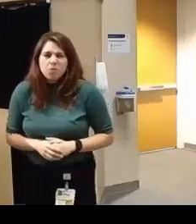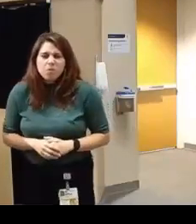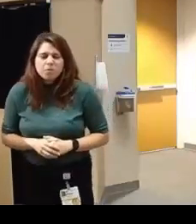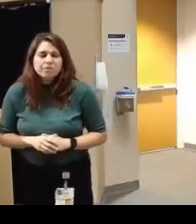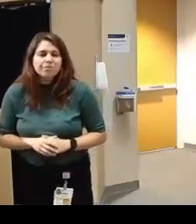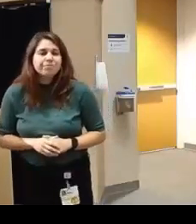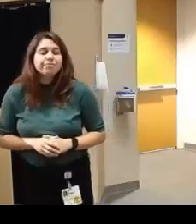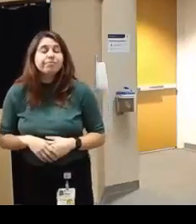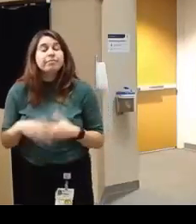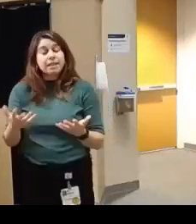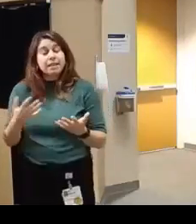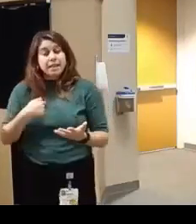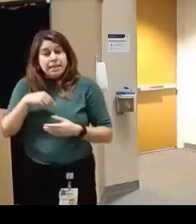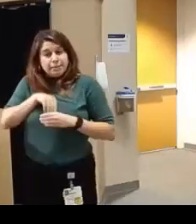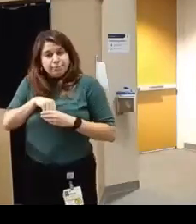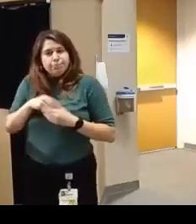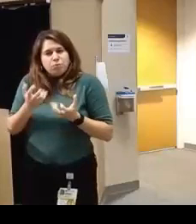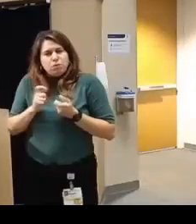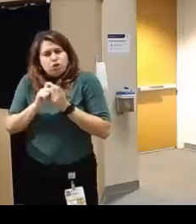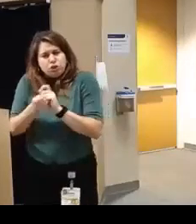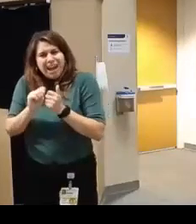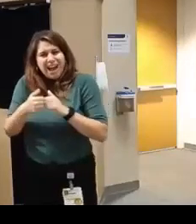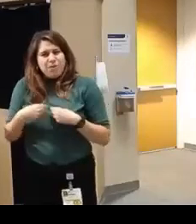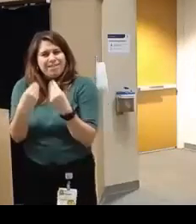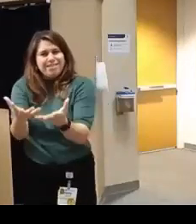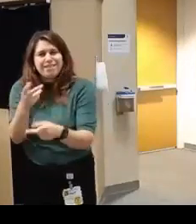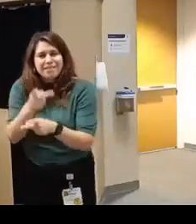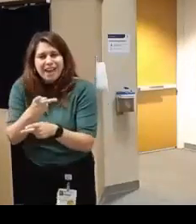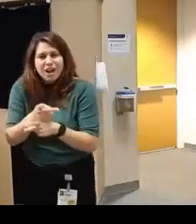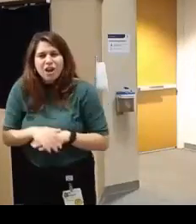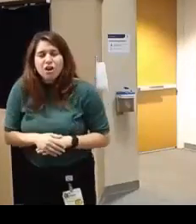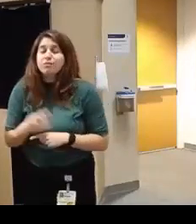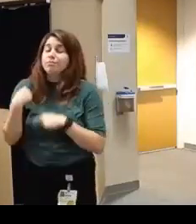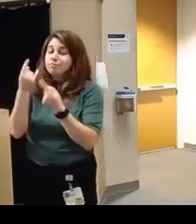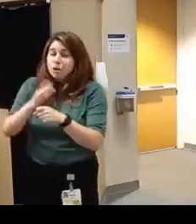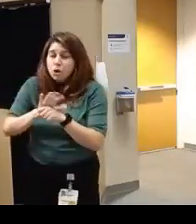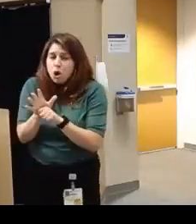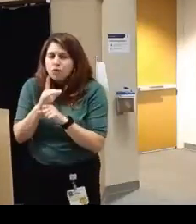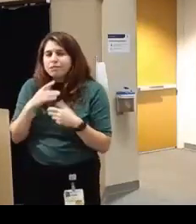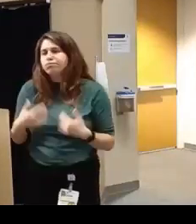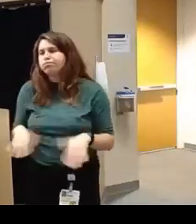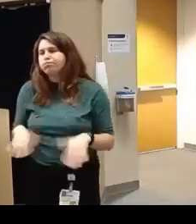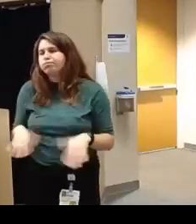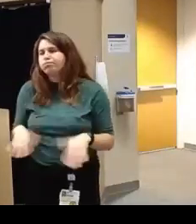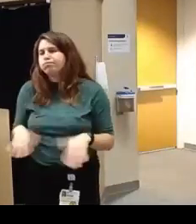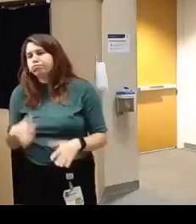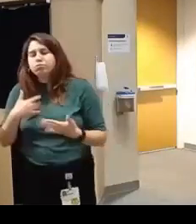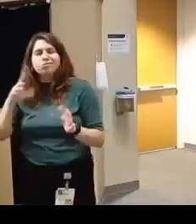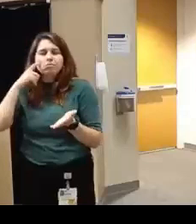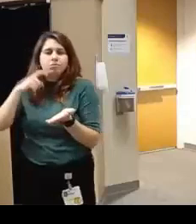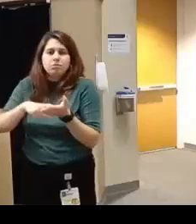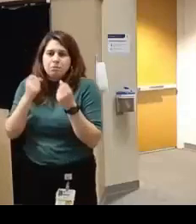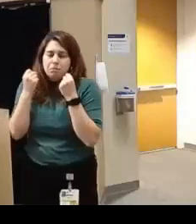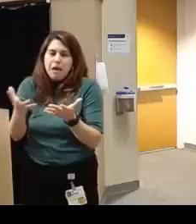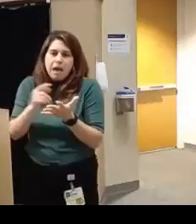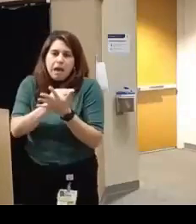And I really have this desire to change the way we deliver care. We all know since the pandemic, things have really come to the fore, but they were obvious